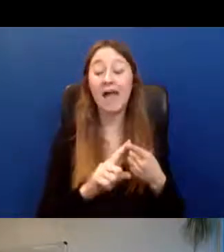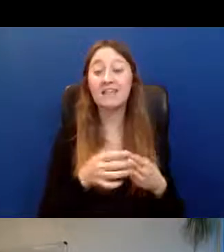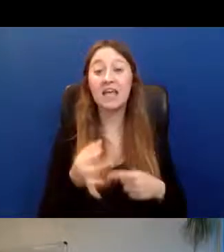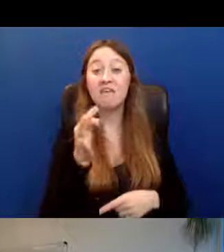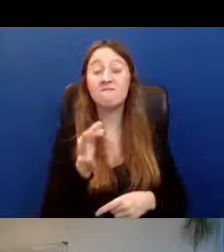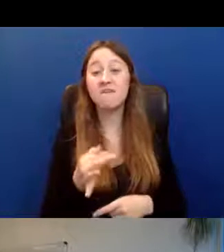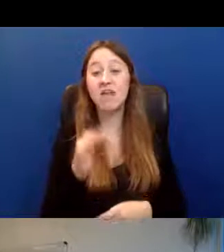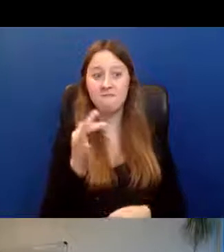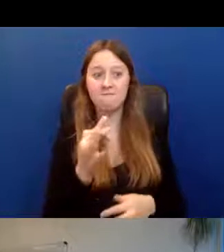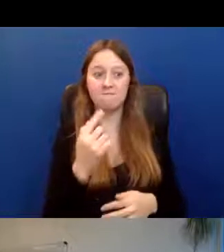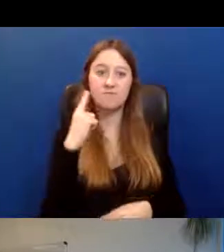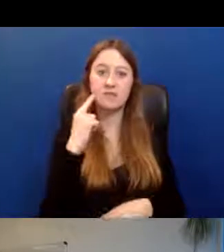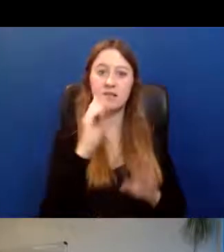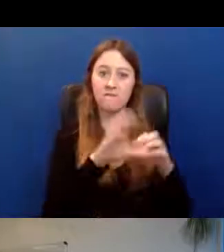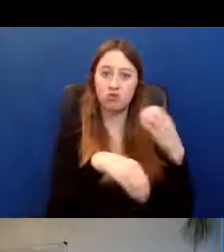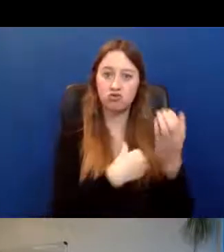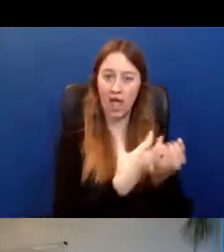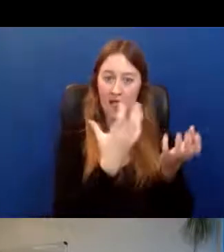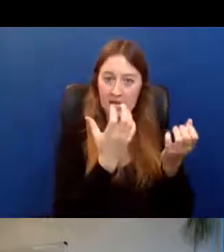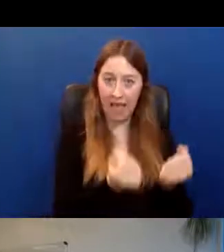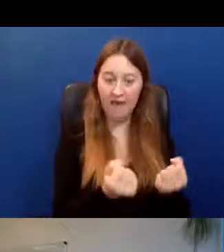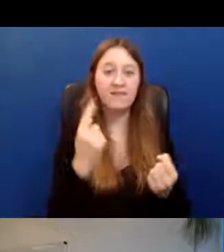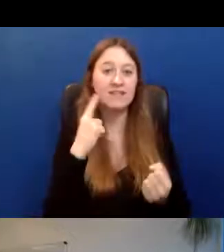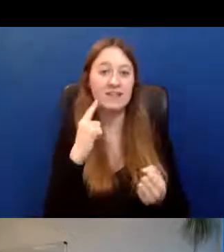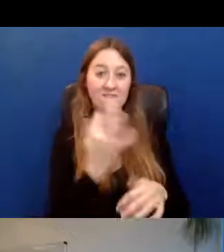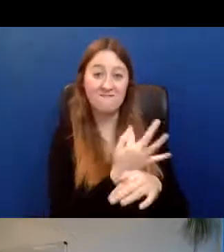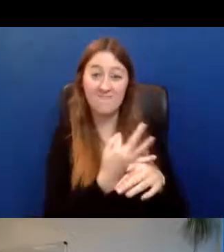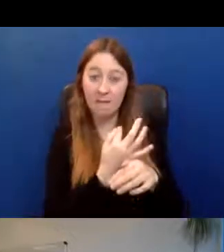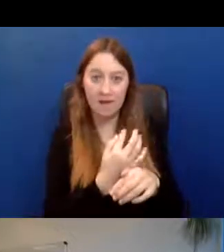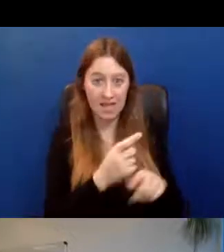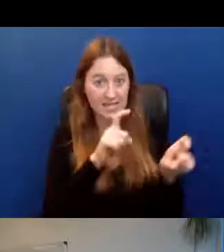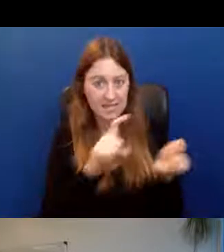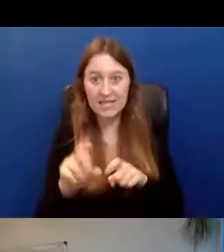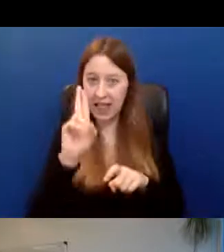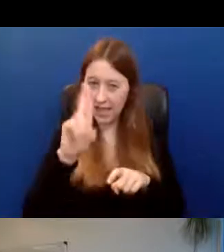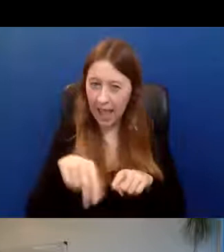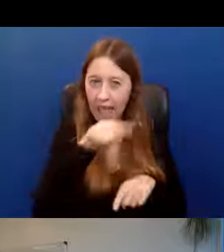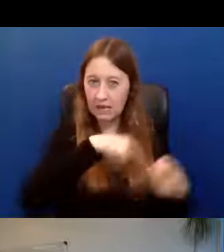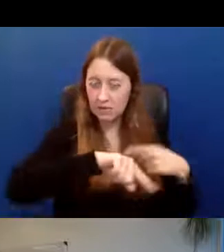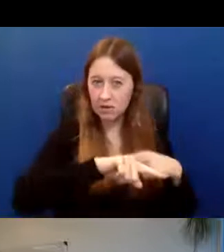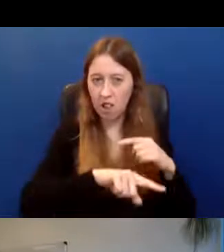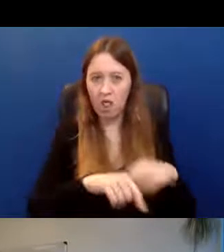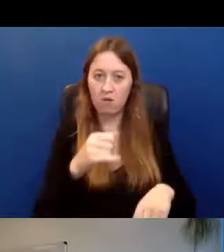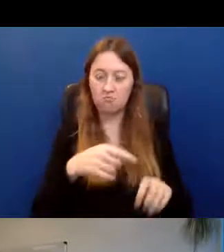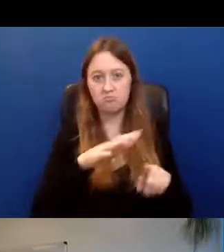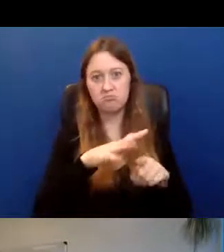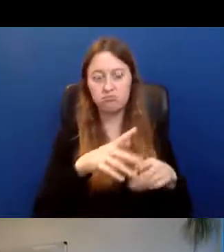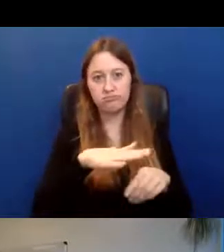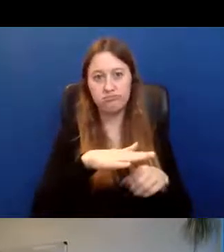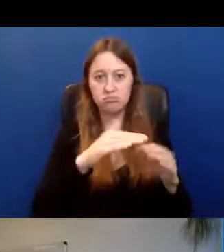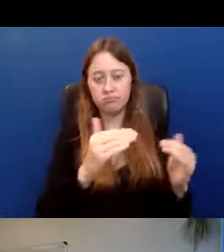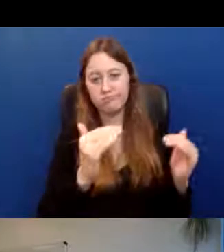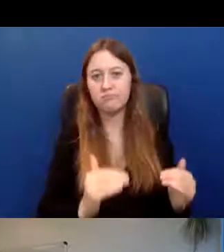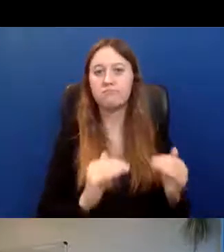language learning, we still need to be alert to the fact that there are potential risks in terms of language acquisition. So